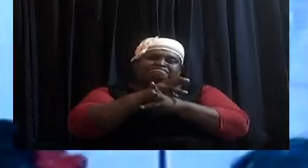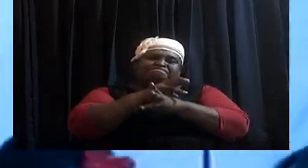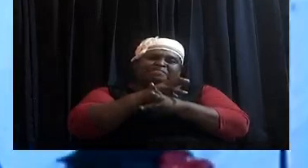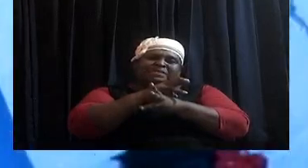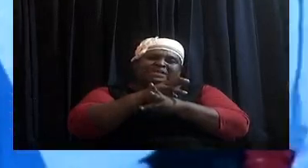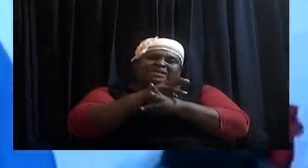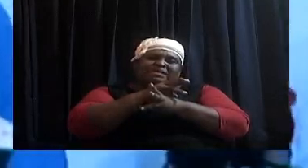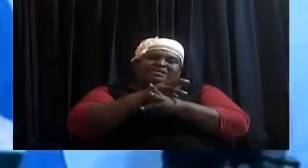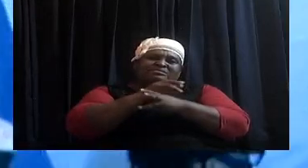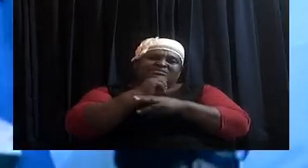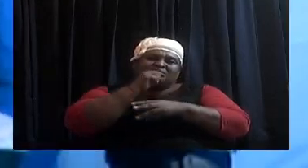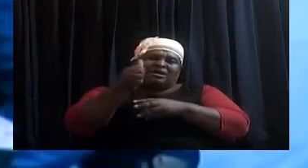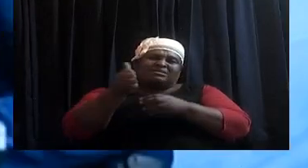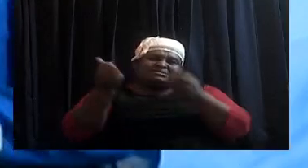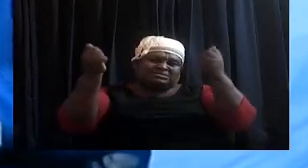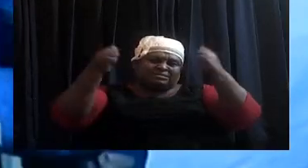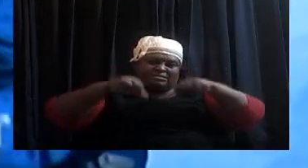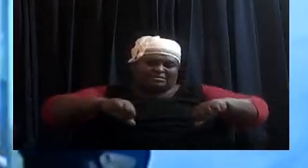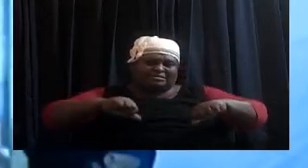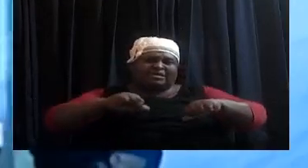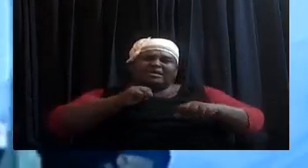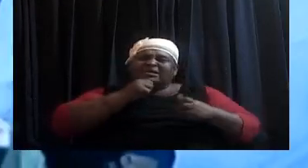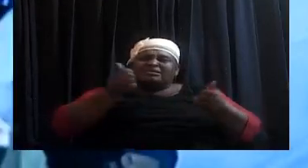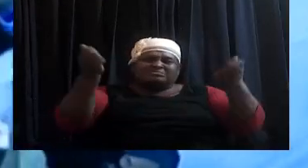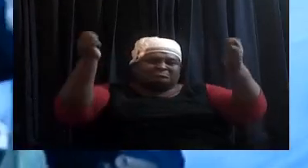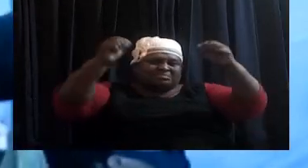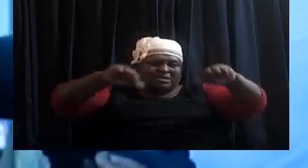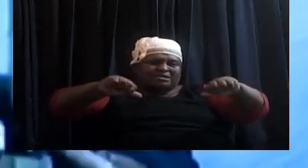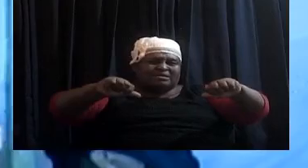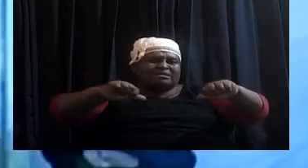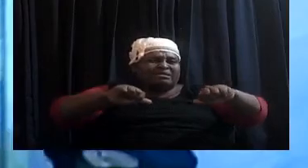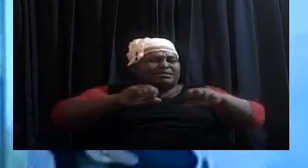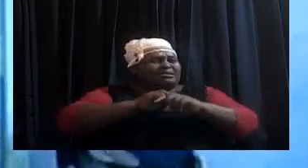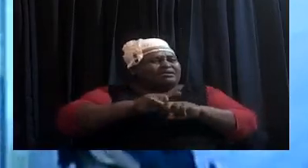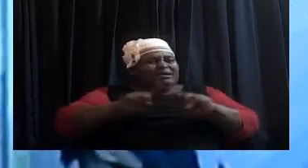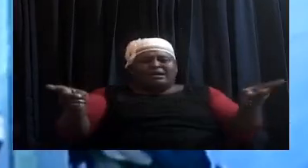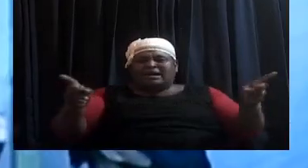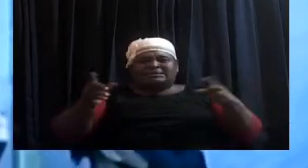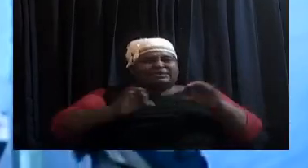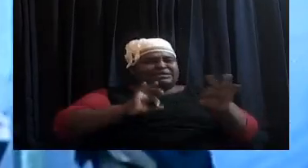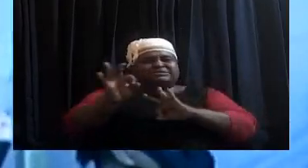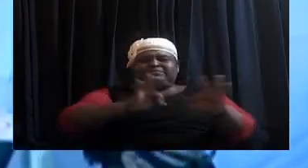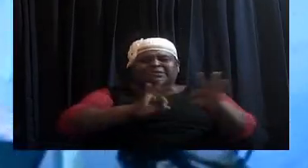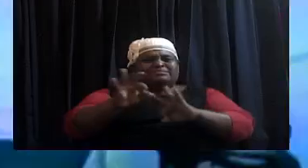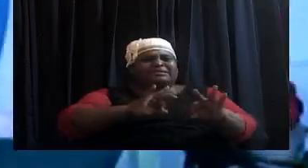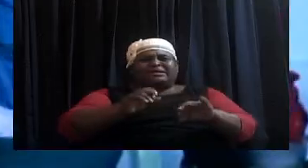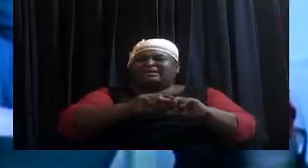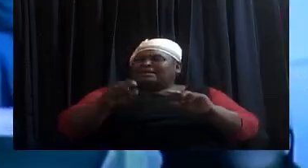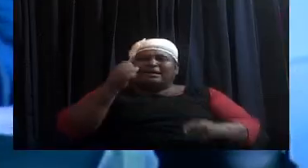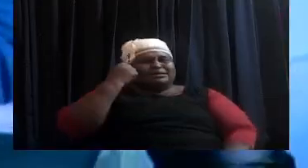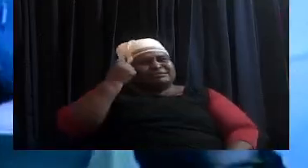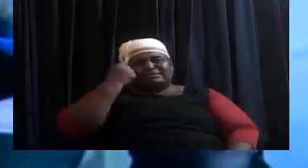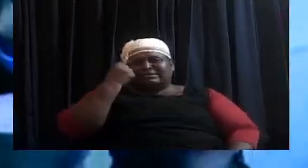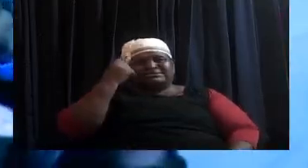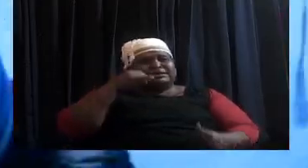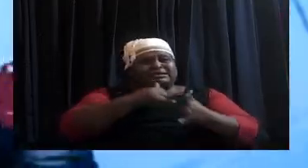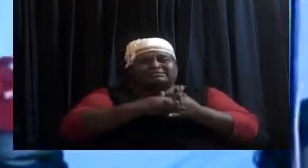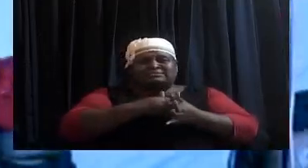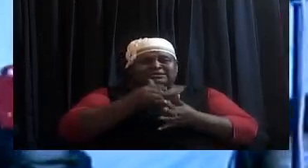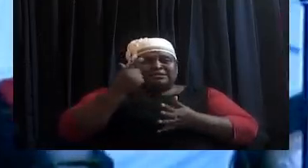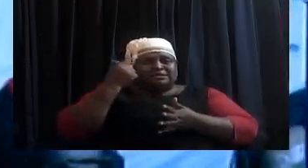It's impossible. It's impossible. I can't explain it. I can't work it out. I don't